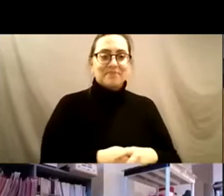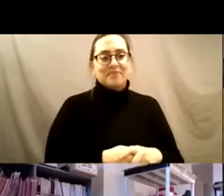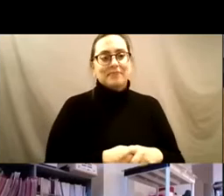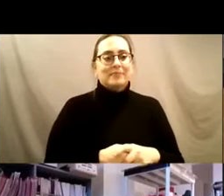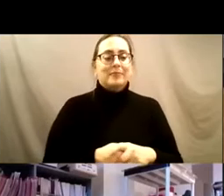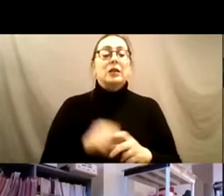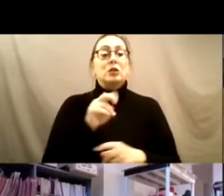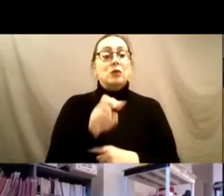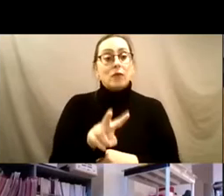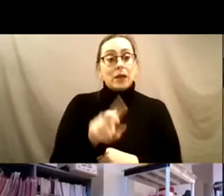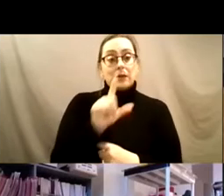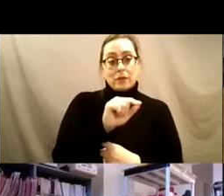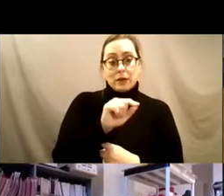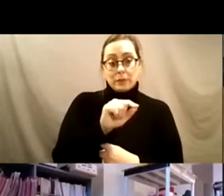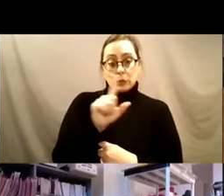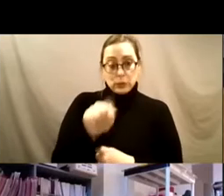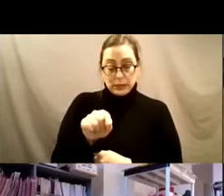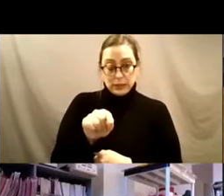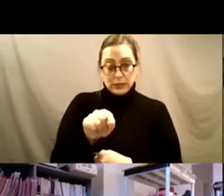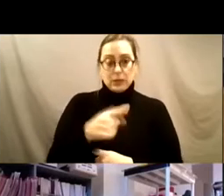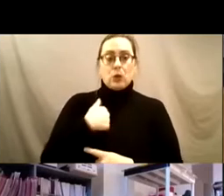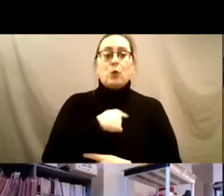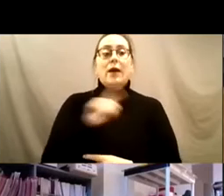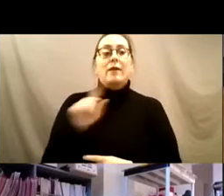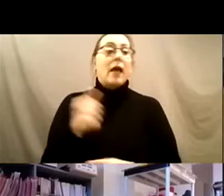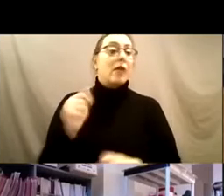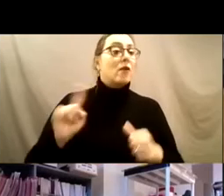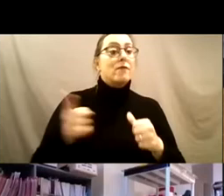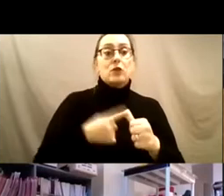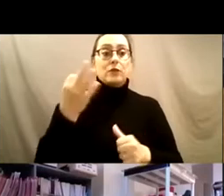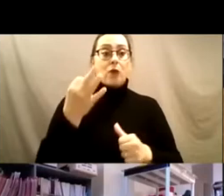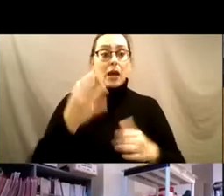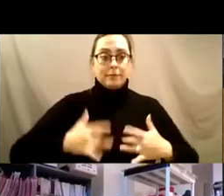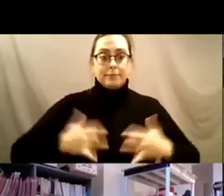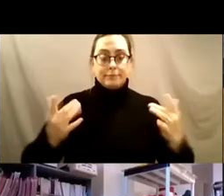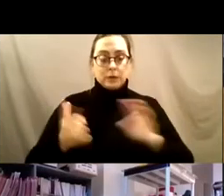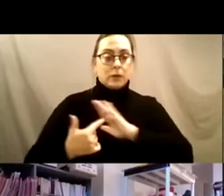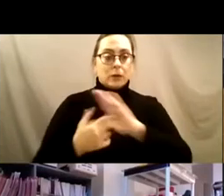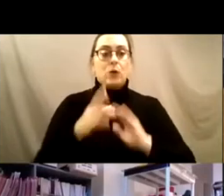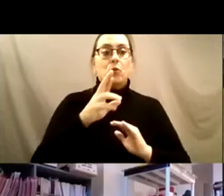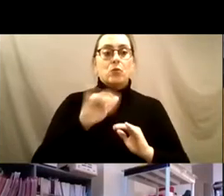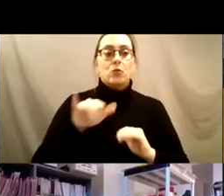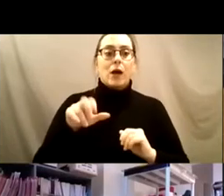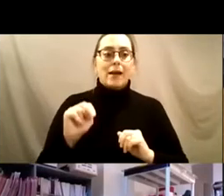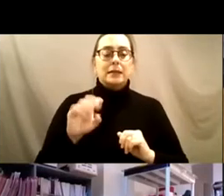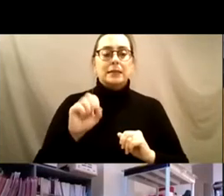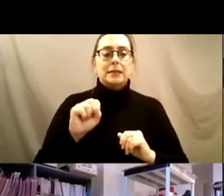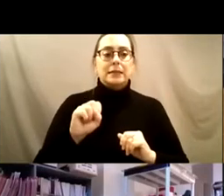November 2020, we had another First Friday exhibition, this time with Ryan Smolik, with his